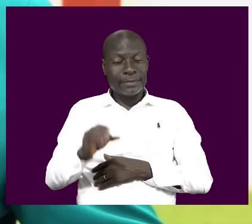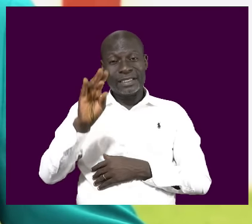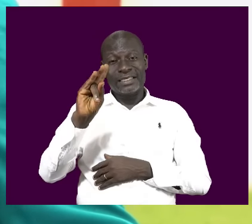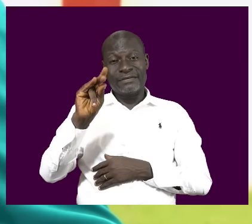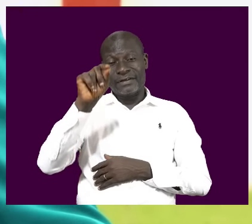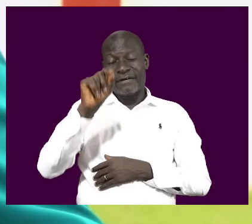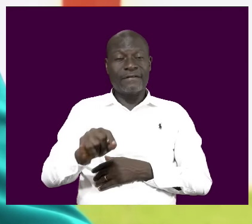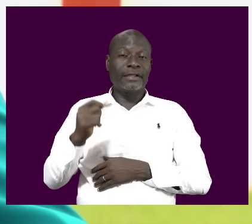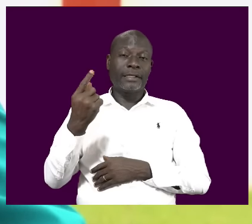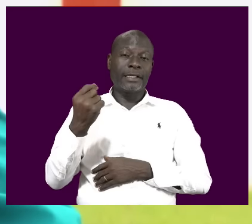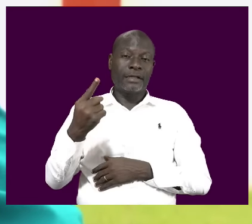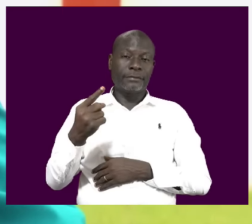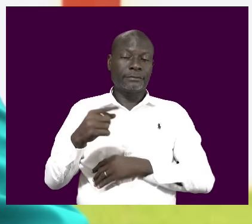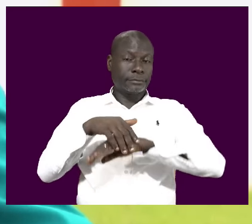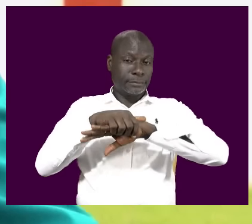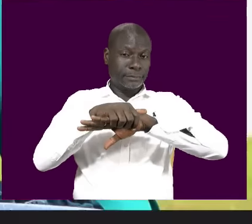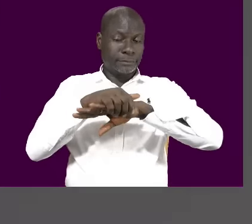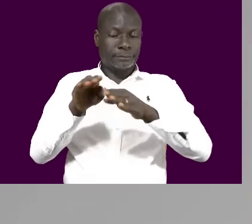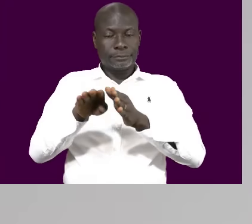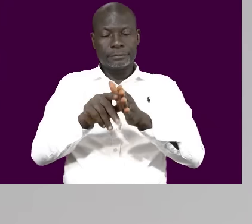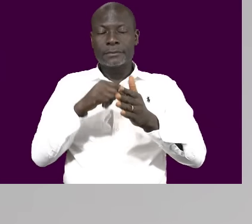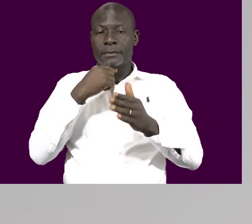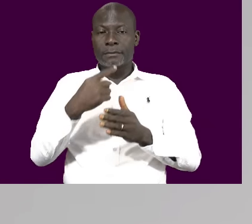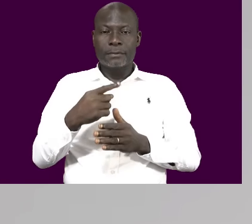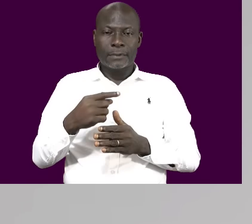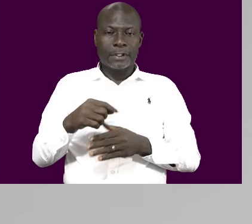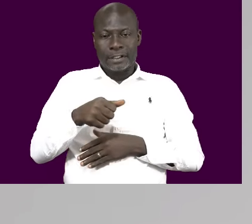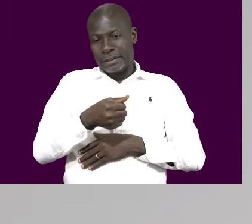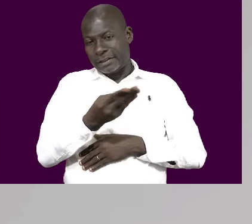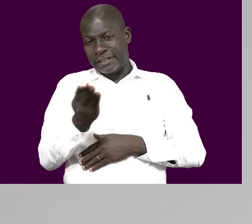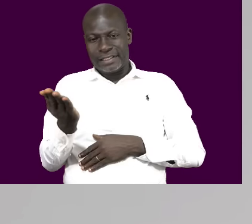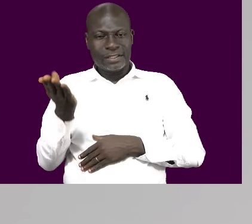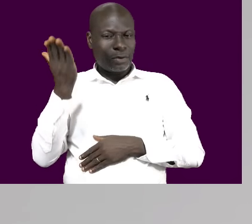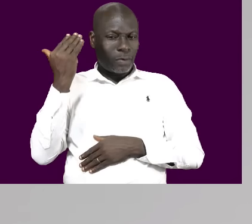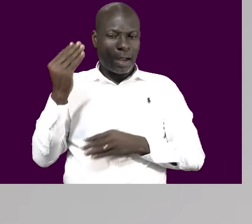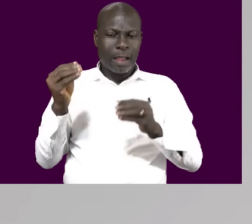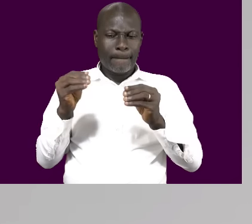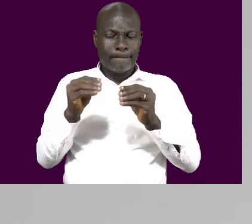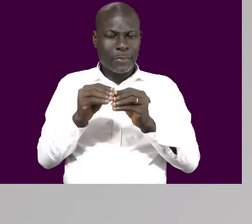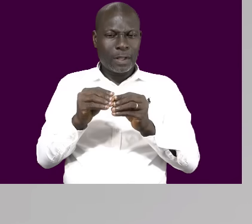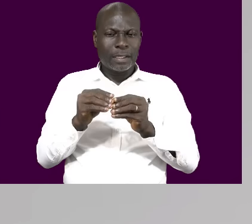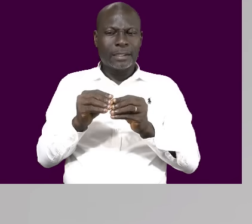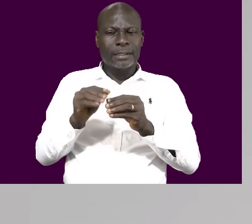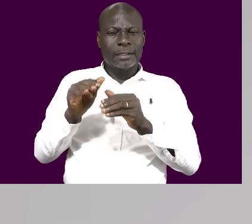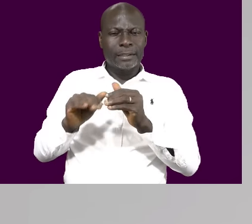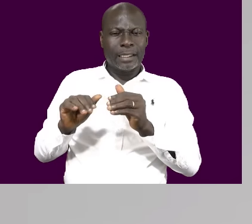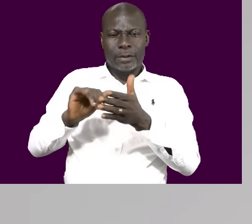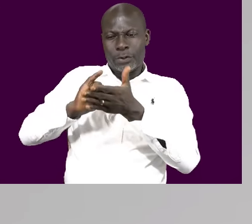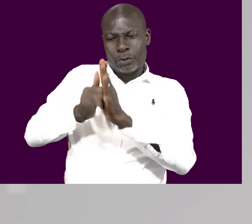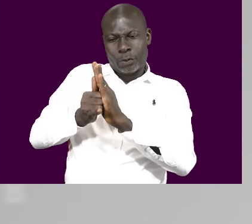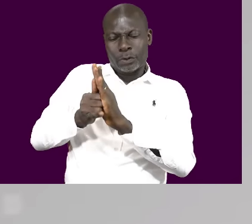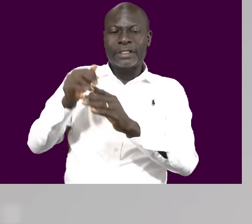Brofo Bible no se. These were more fair minded than those in